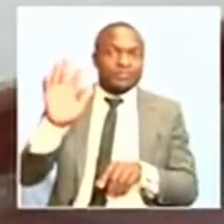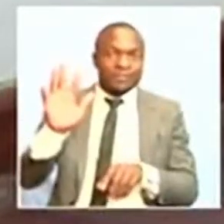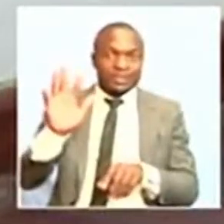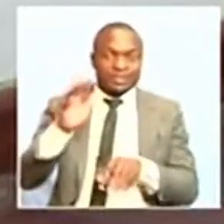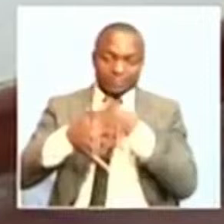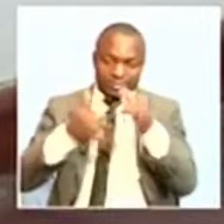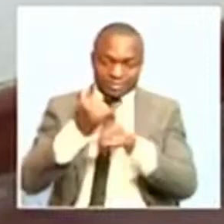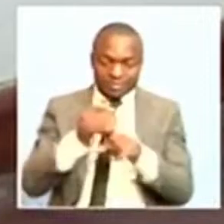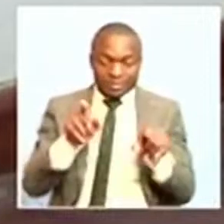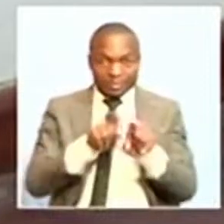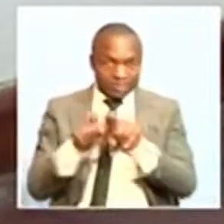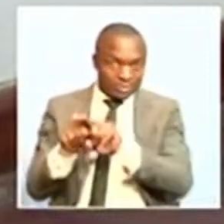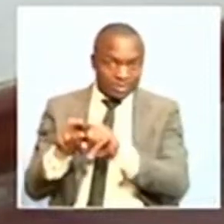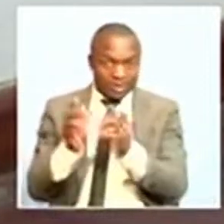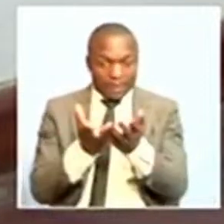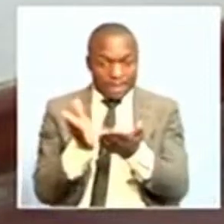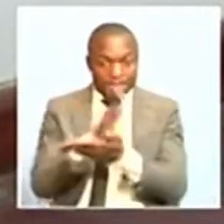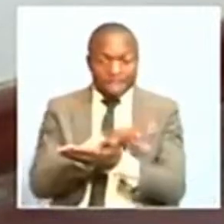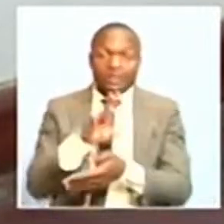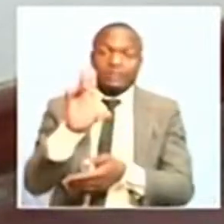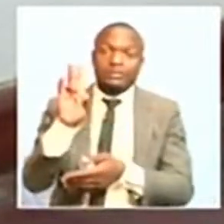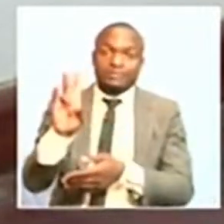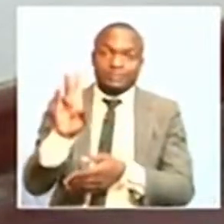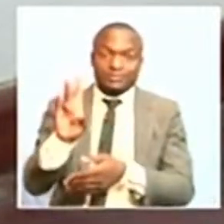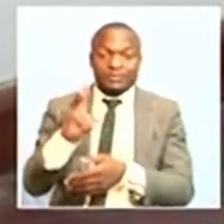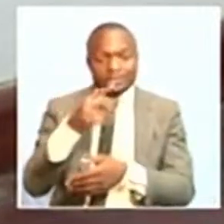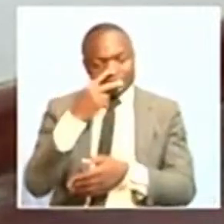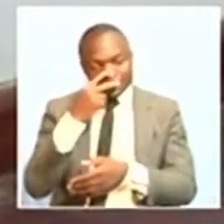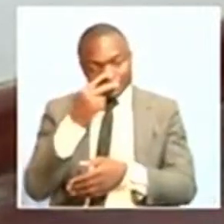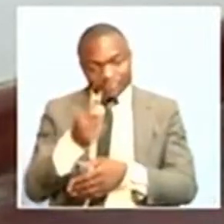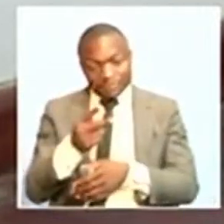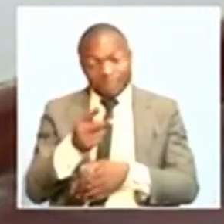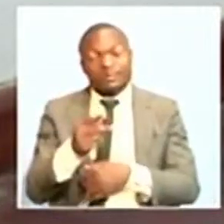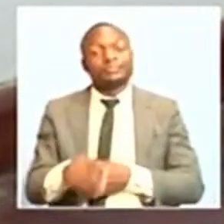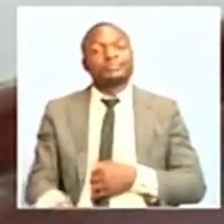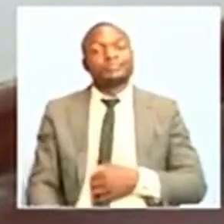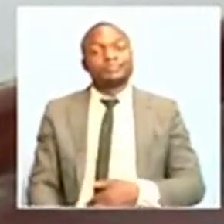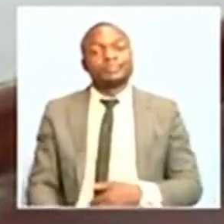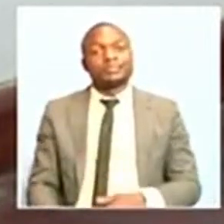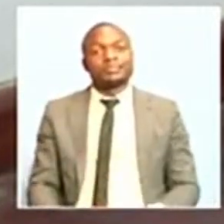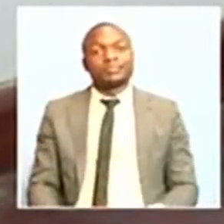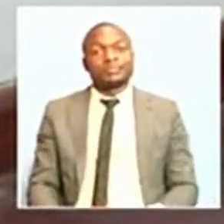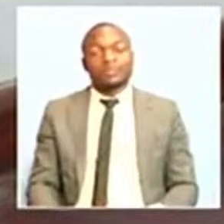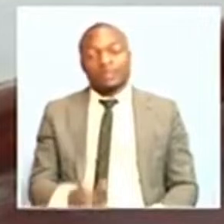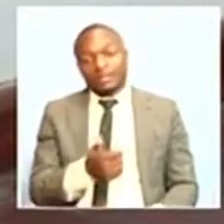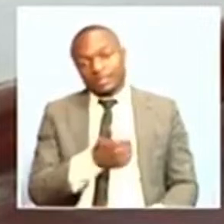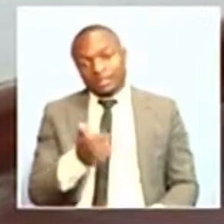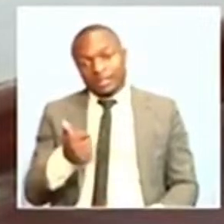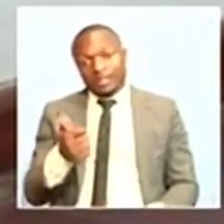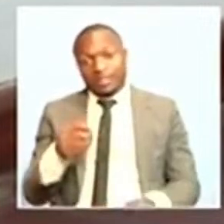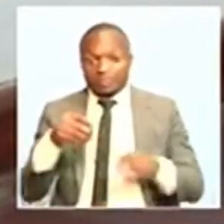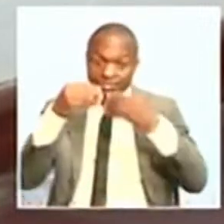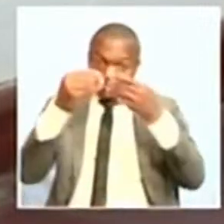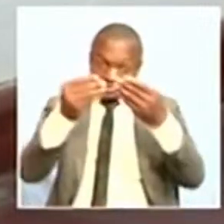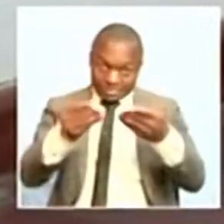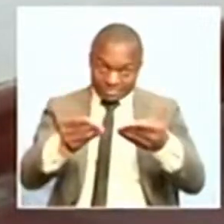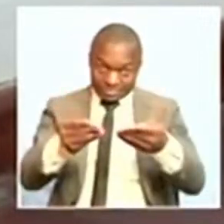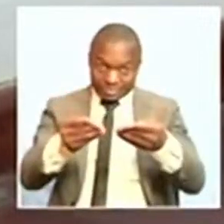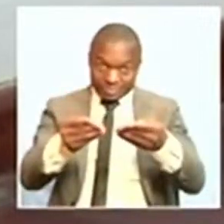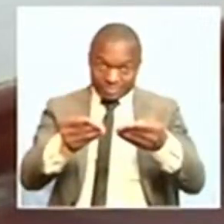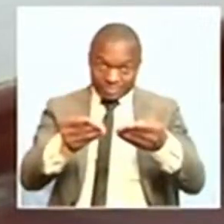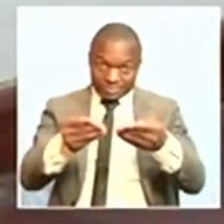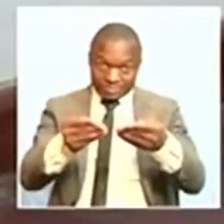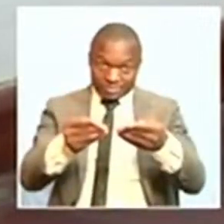Then on page 7 of our submission, we note on F there, the other one is to provide a waiver